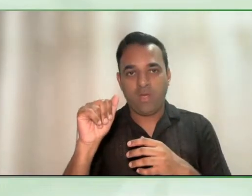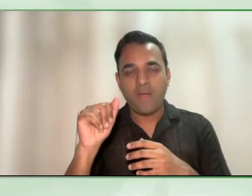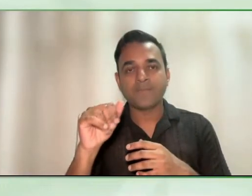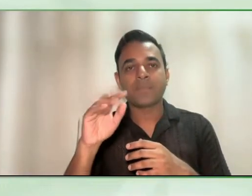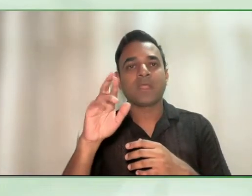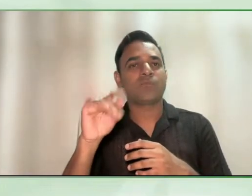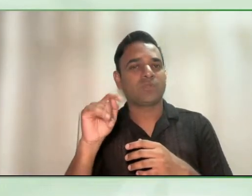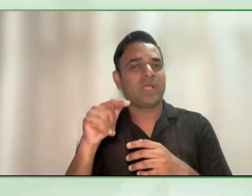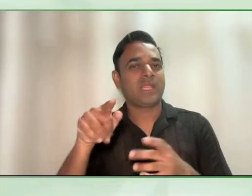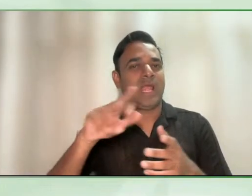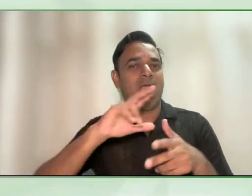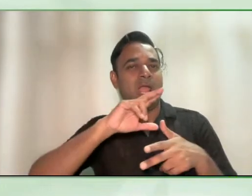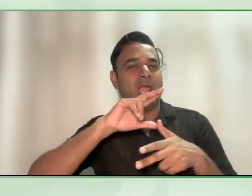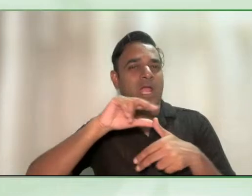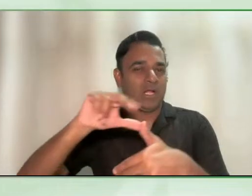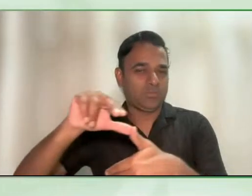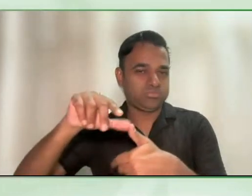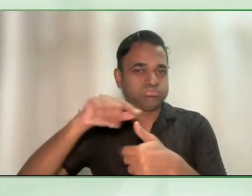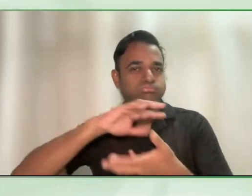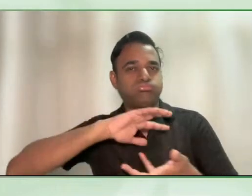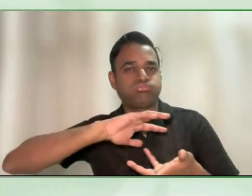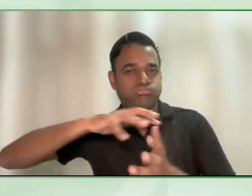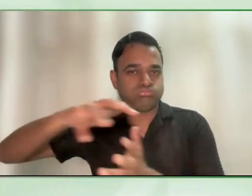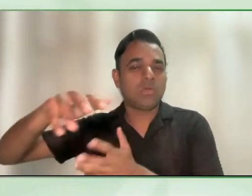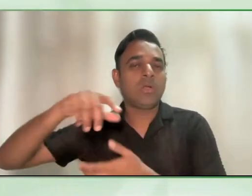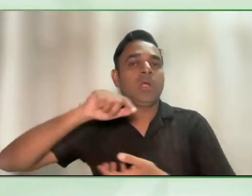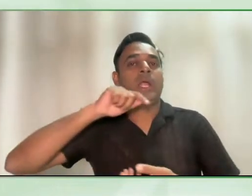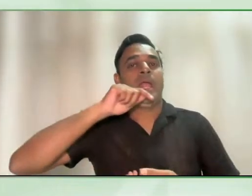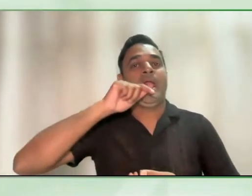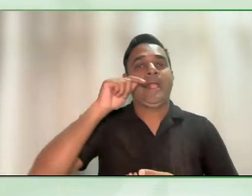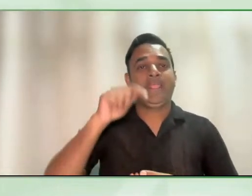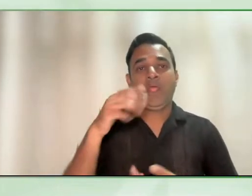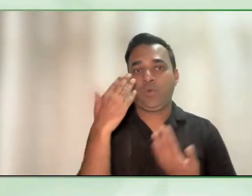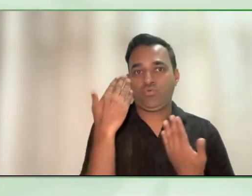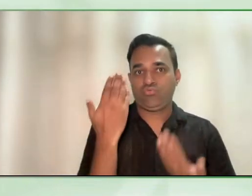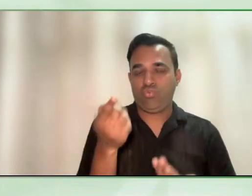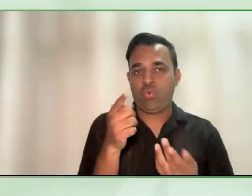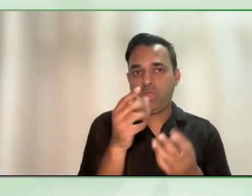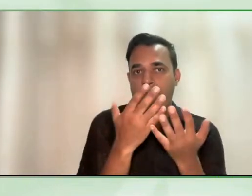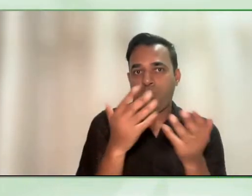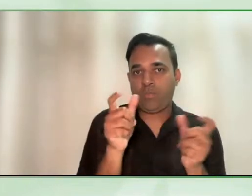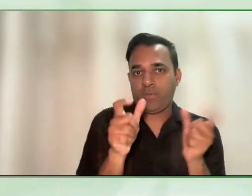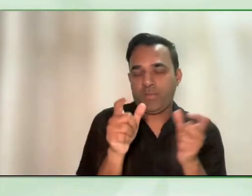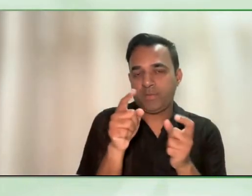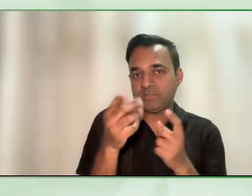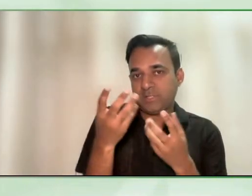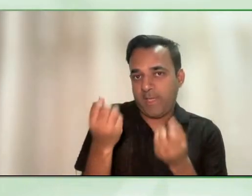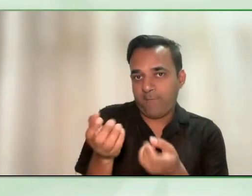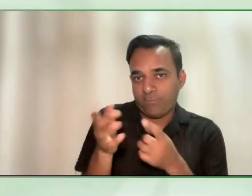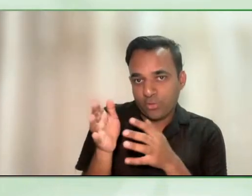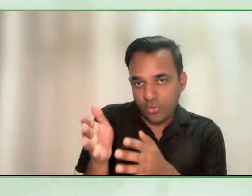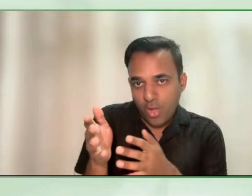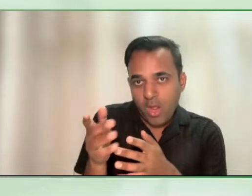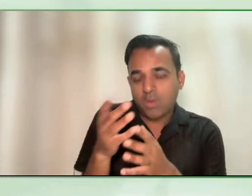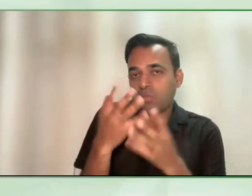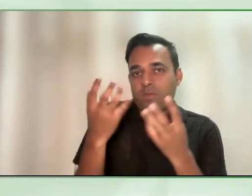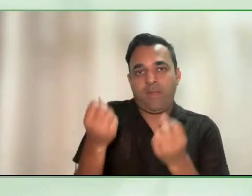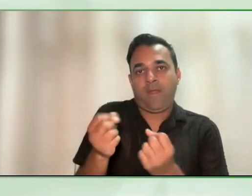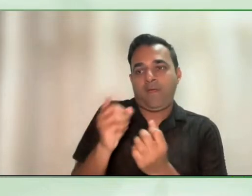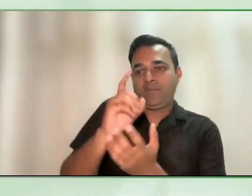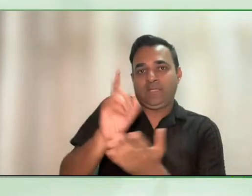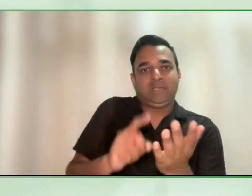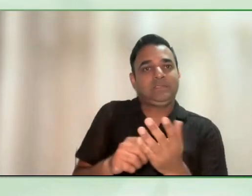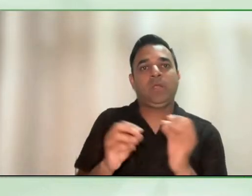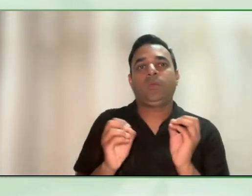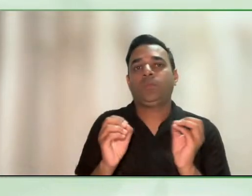New York City, where I'm from and proud of, didn't have accessible emergency alerts. How could that be?